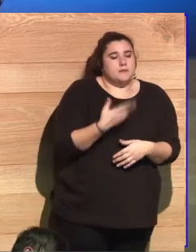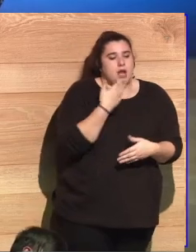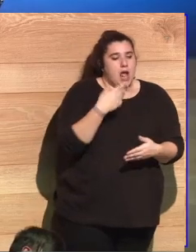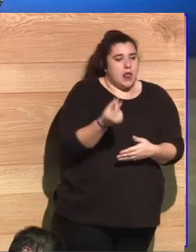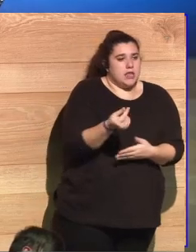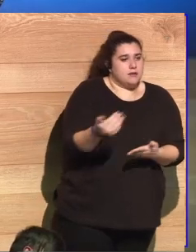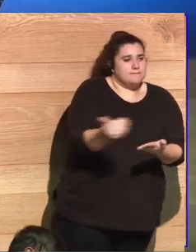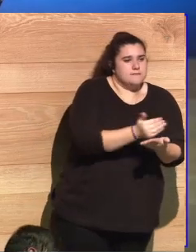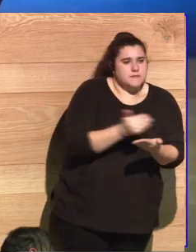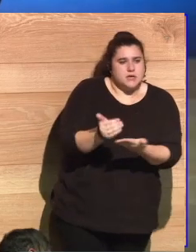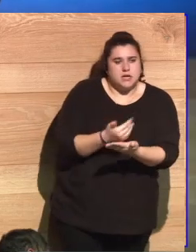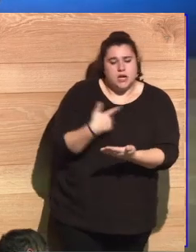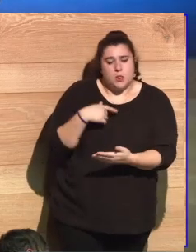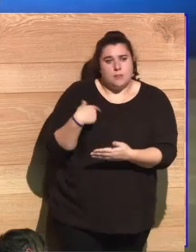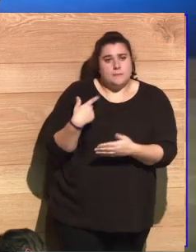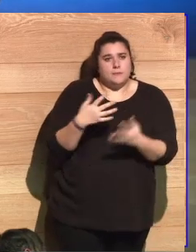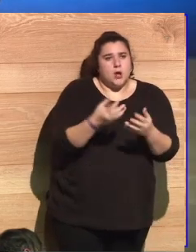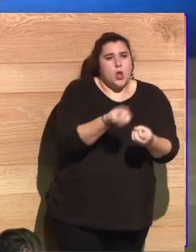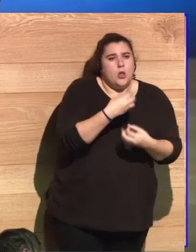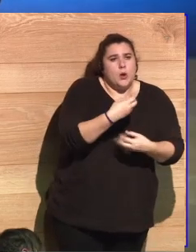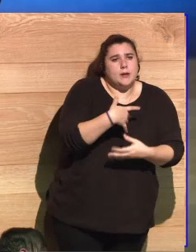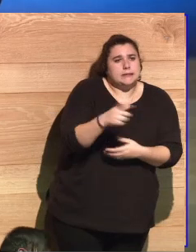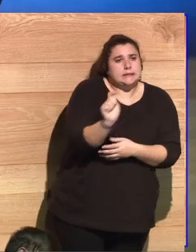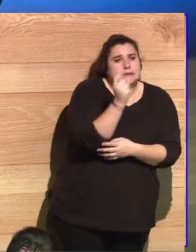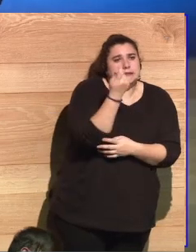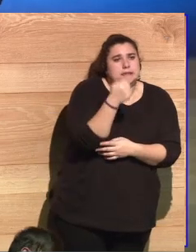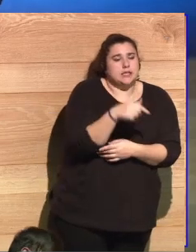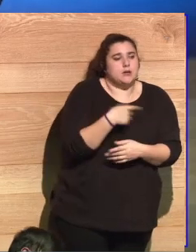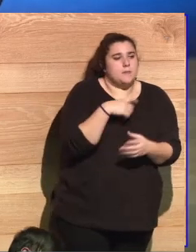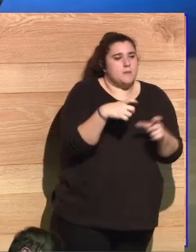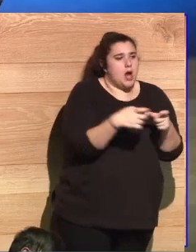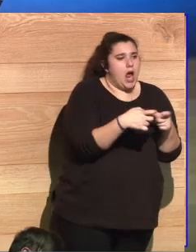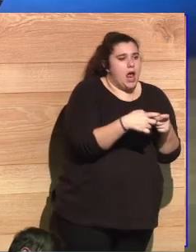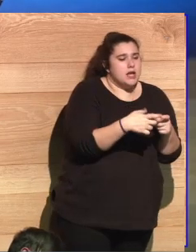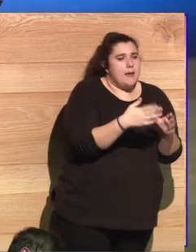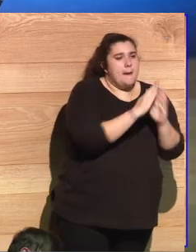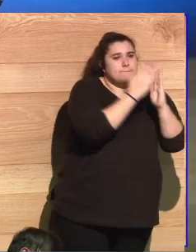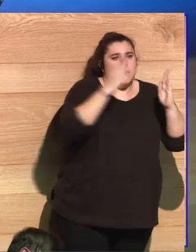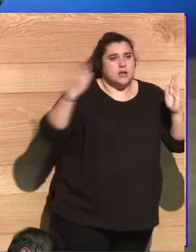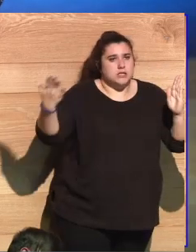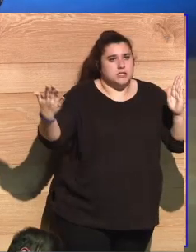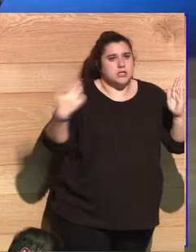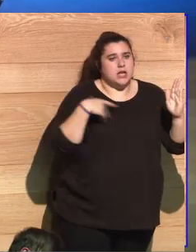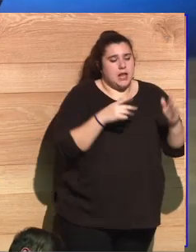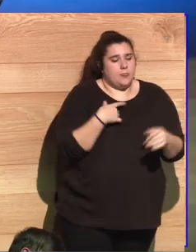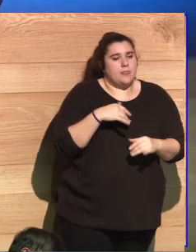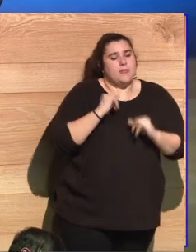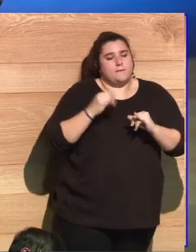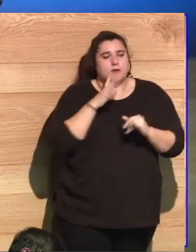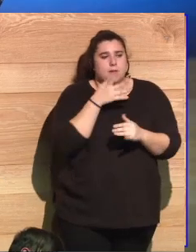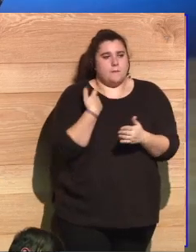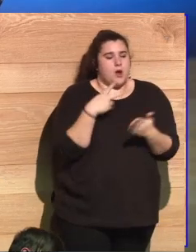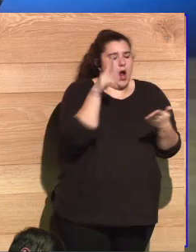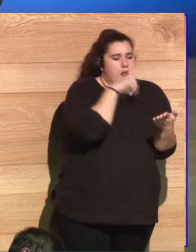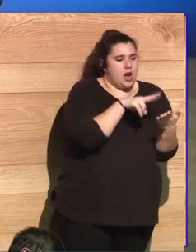your plasma to get some money, one of the first things when you got documentation is to get the ID card from the library. And you were able